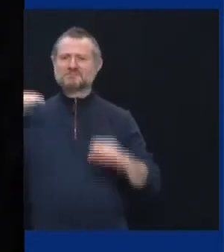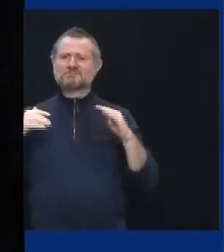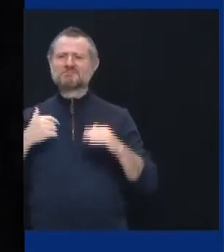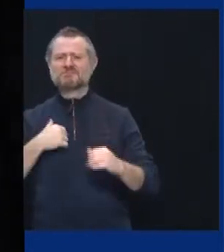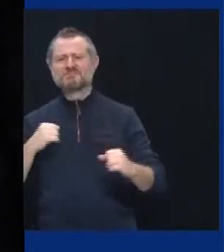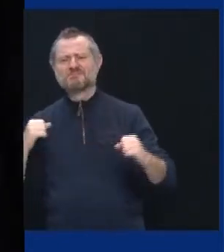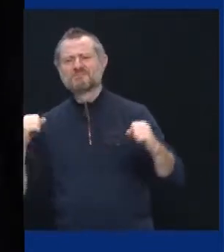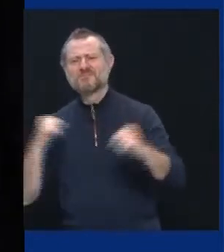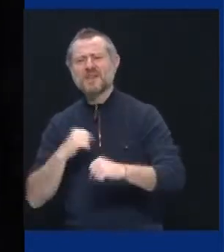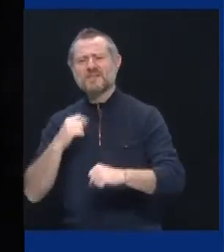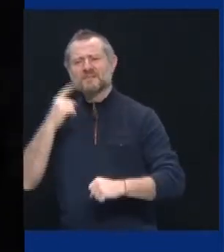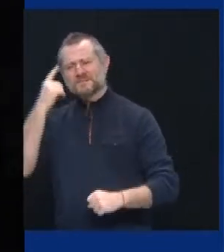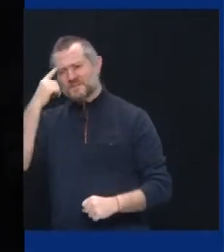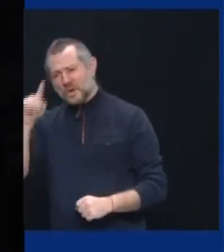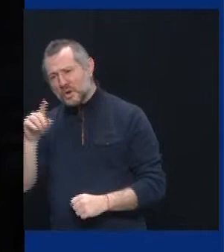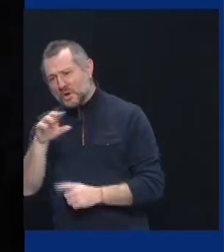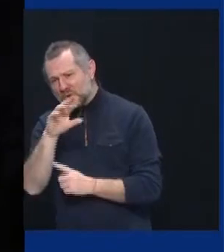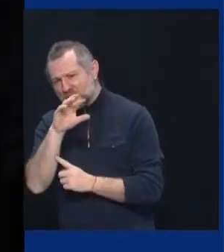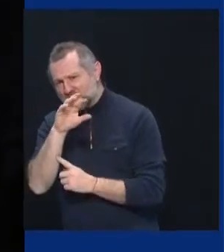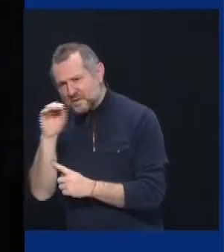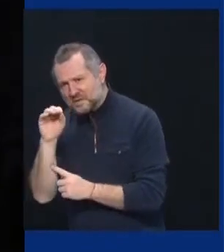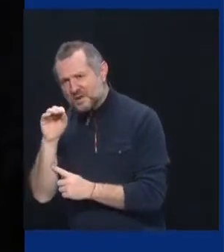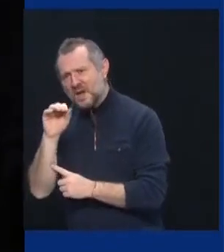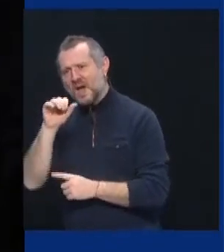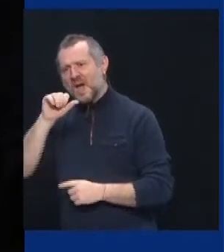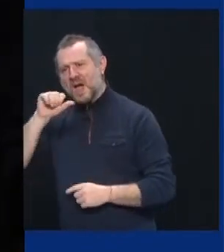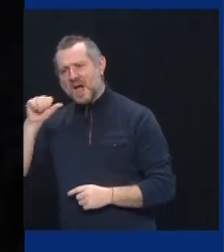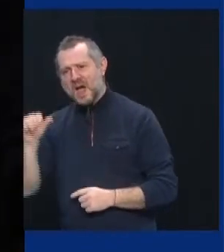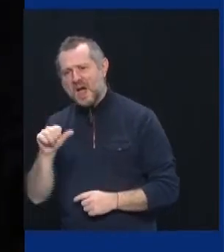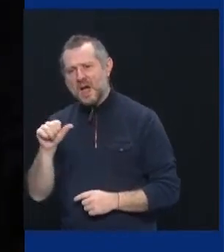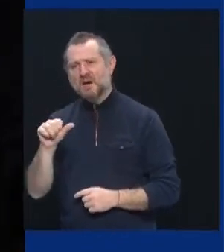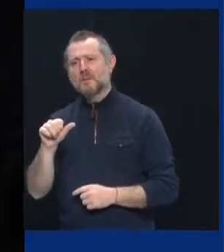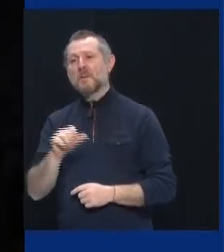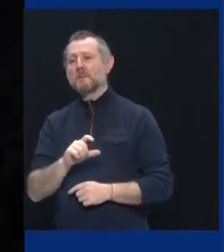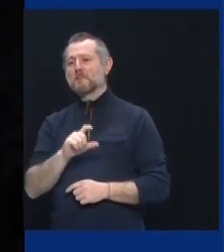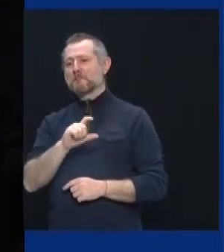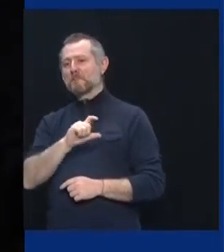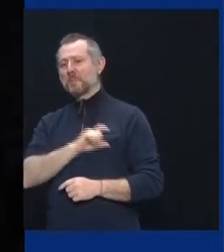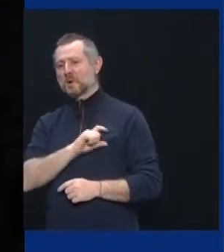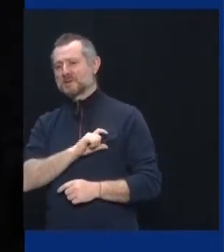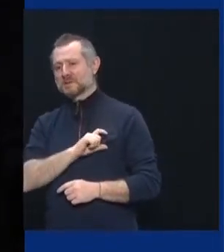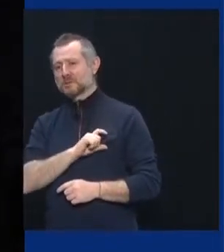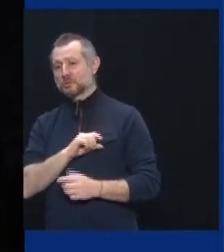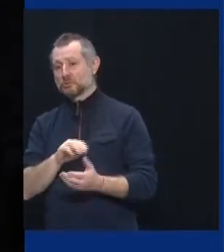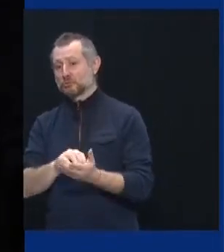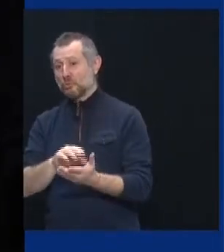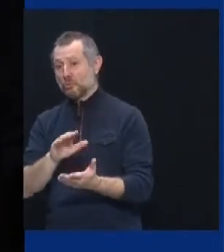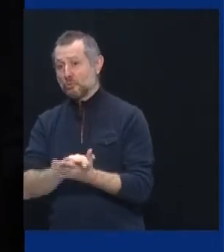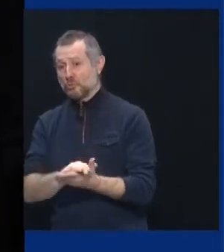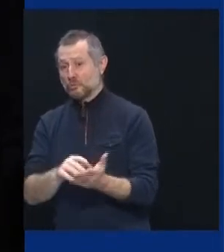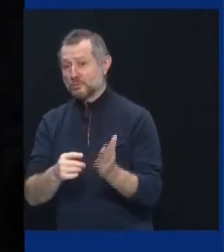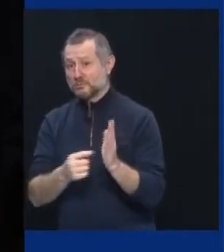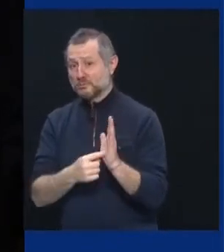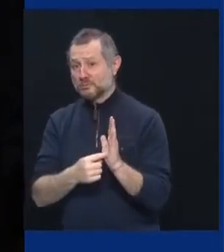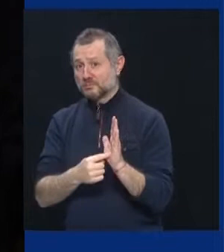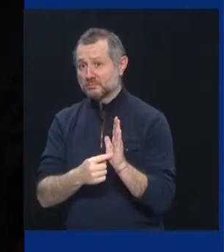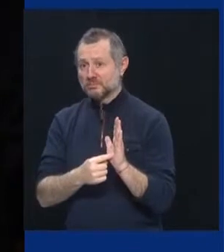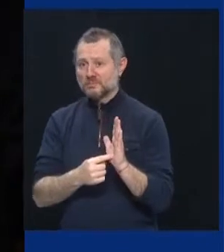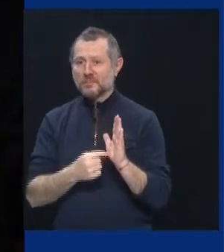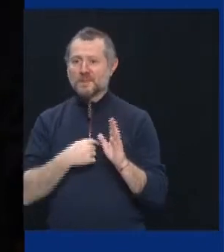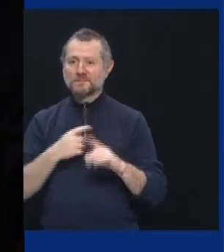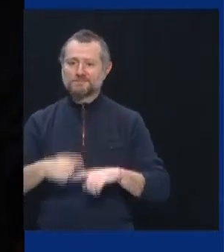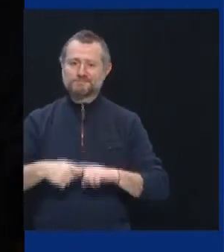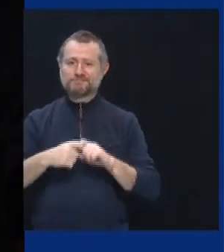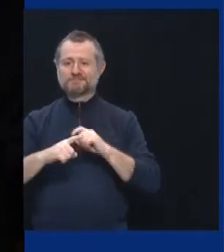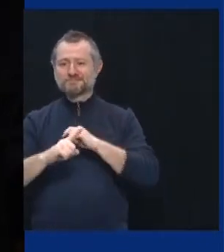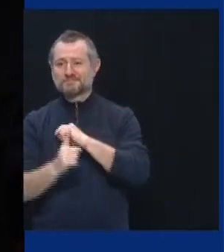58. Come on. That police that have misconduct in New York City should not